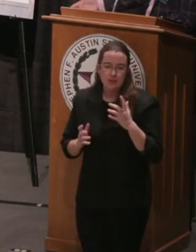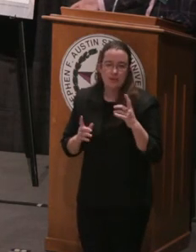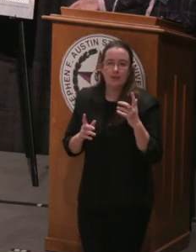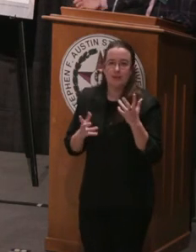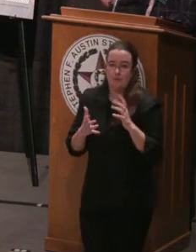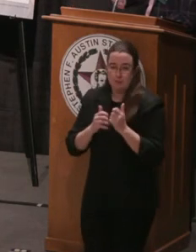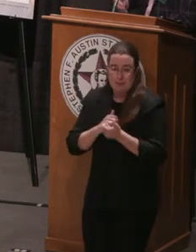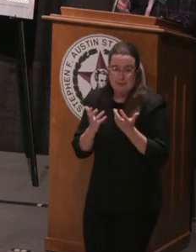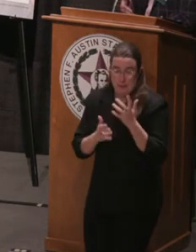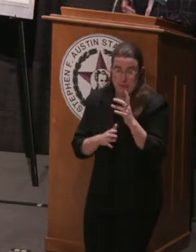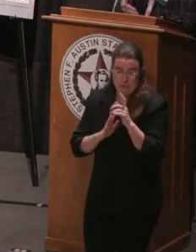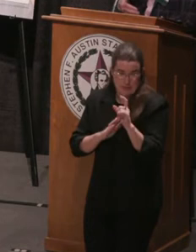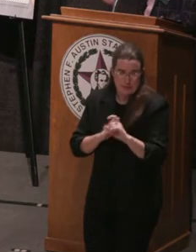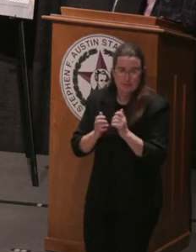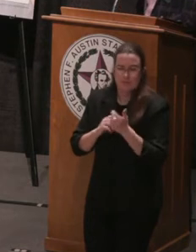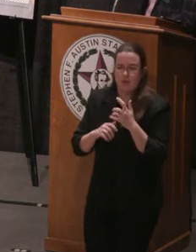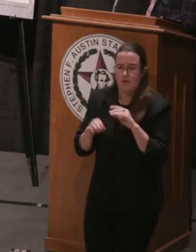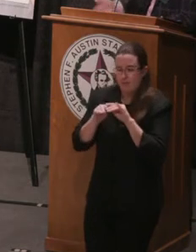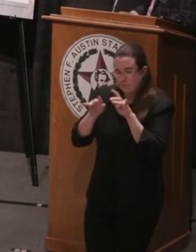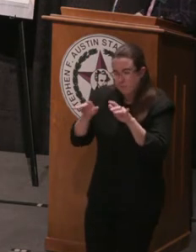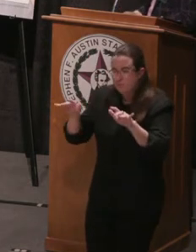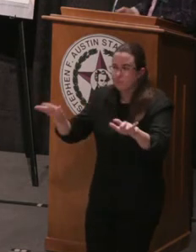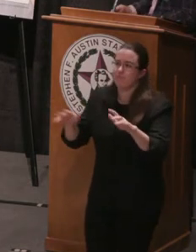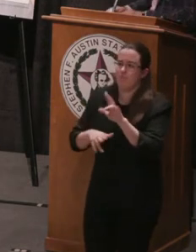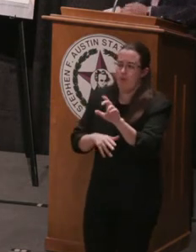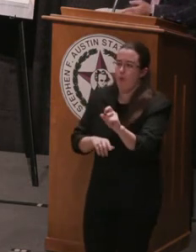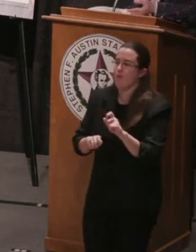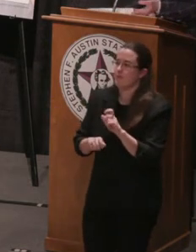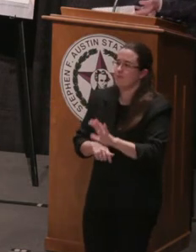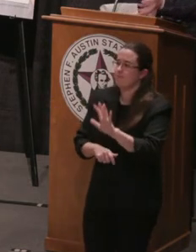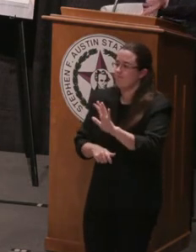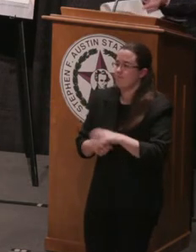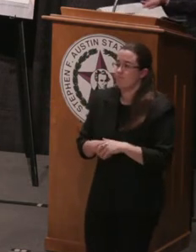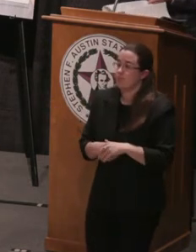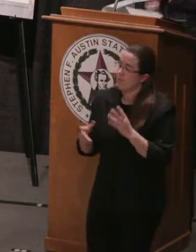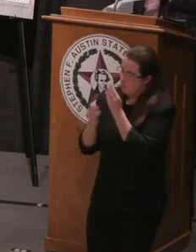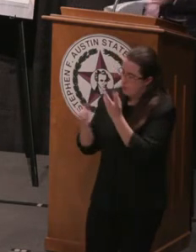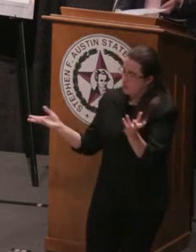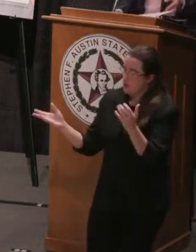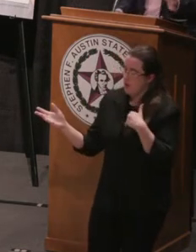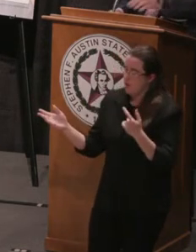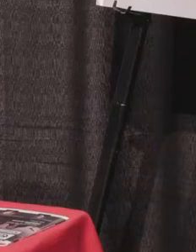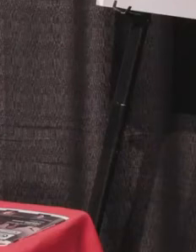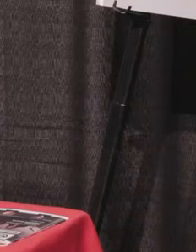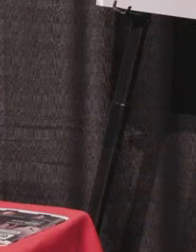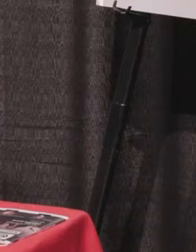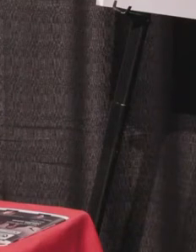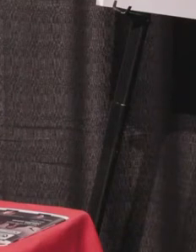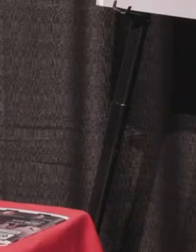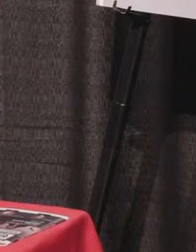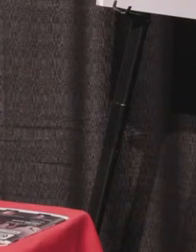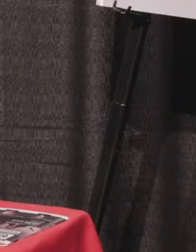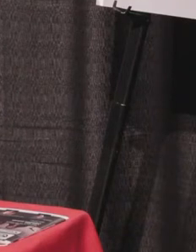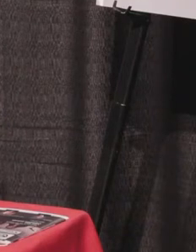passed in Texas, how could it ripple out nationally? Sure. So, full disclosure, I'm one of, I think, only one or two Republicans